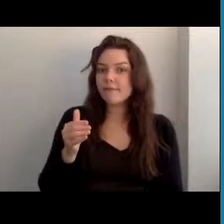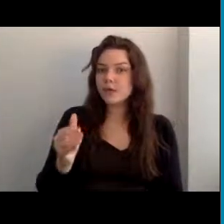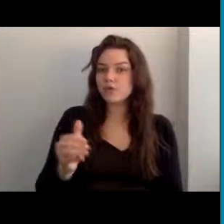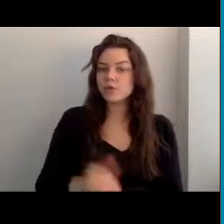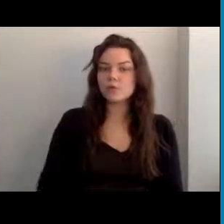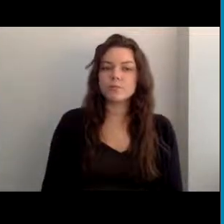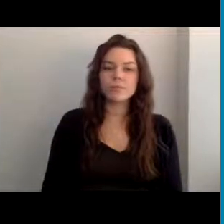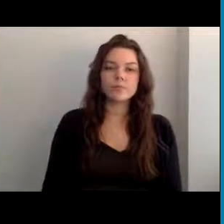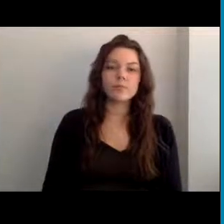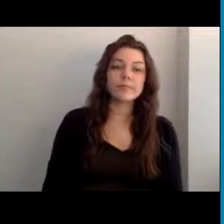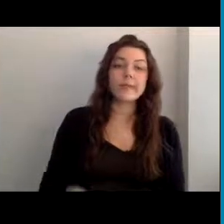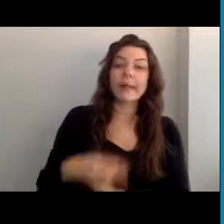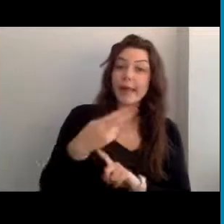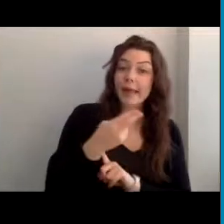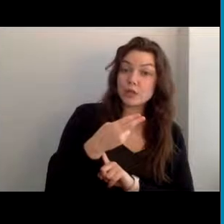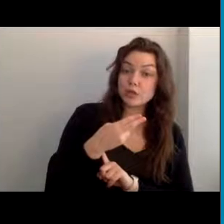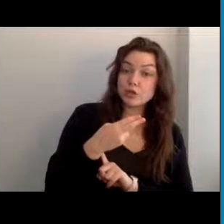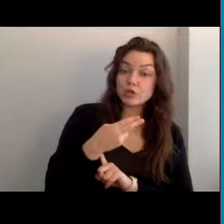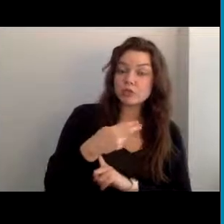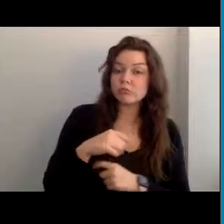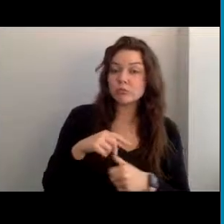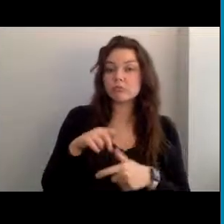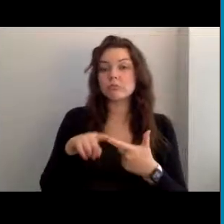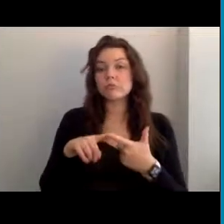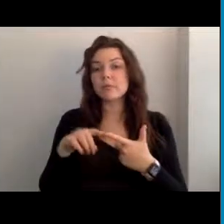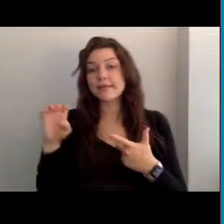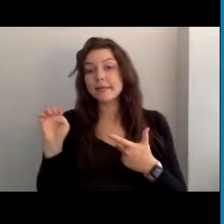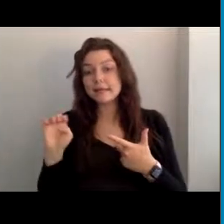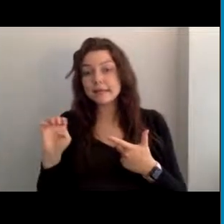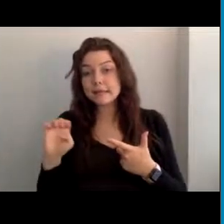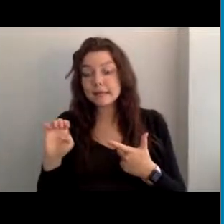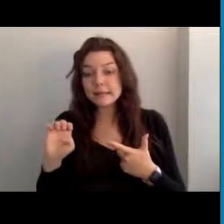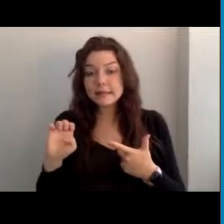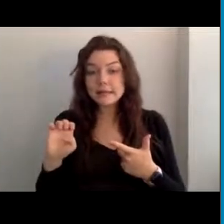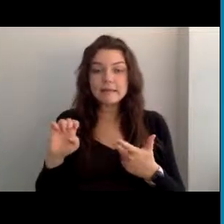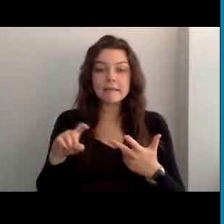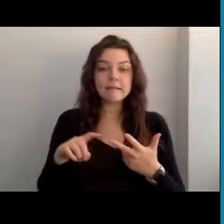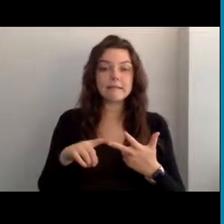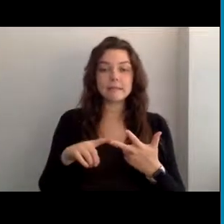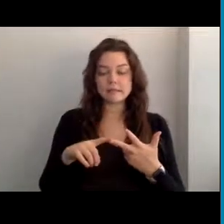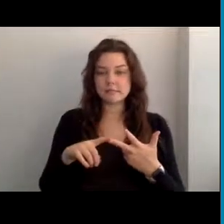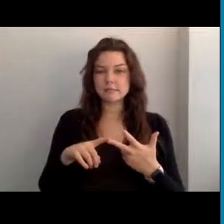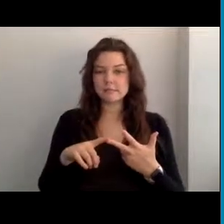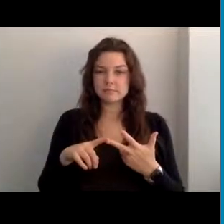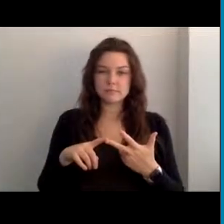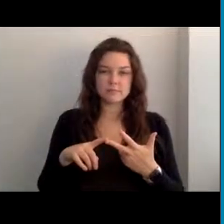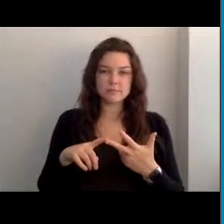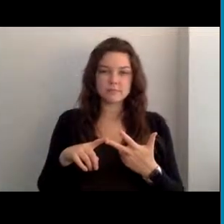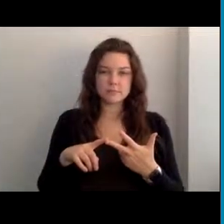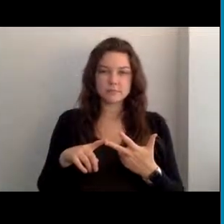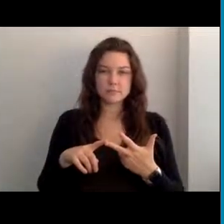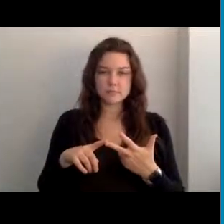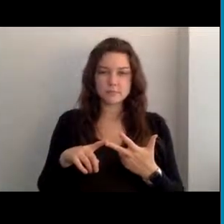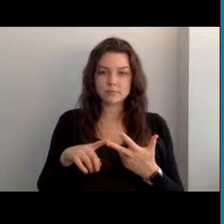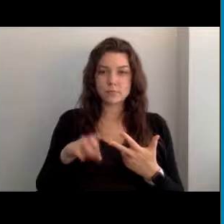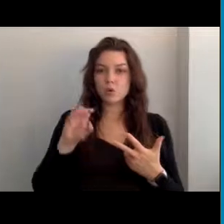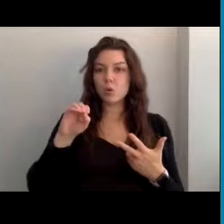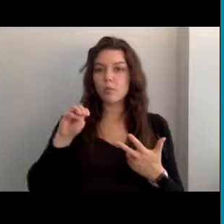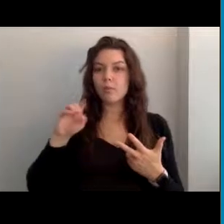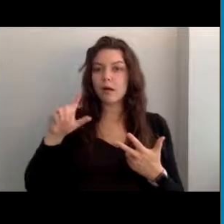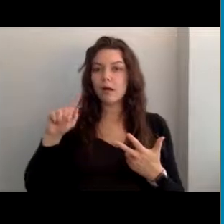that H is not a fish. Laura says that E is not a fish. And Ola says